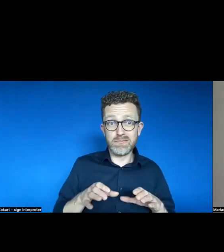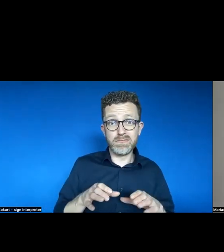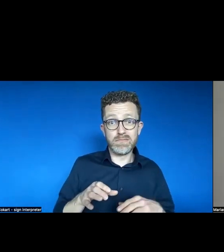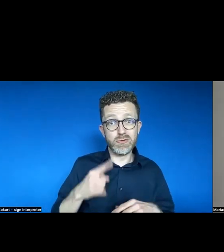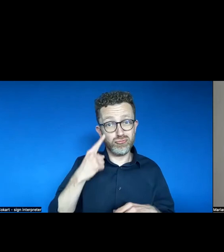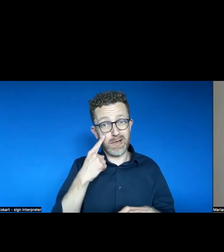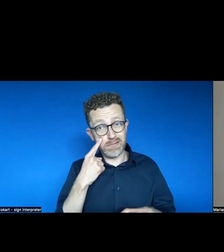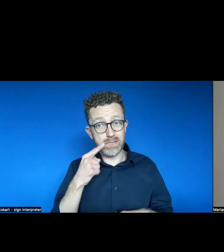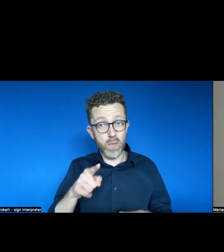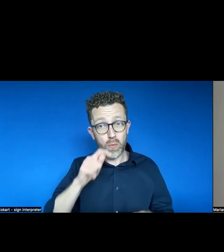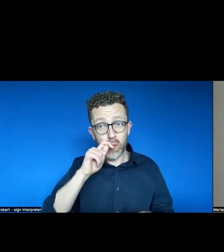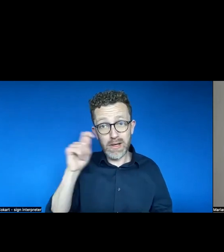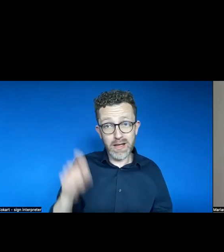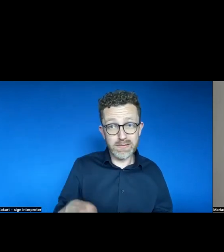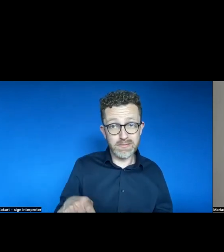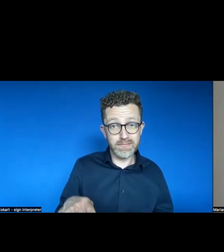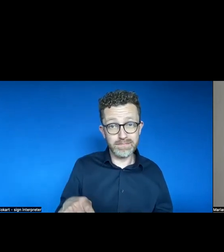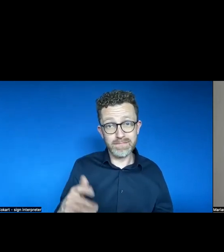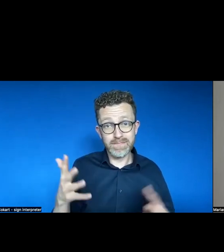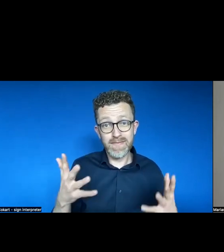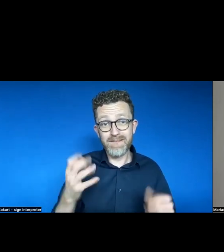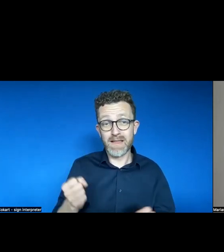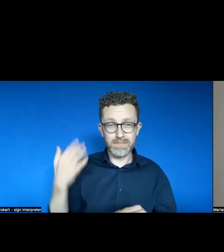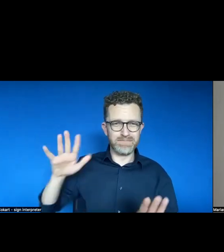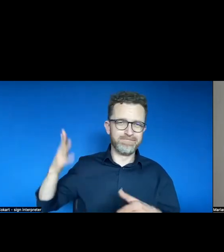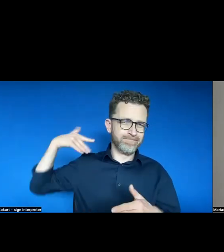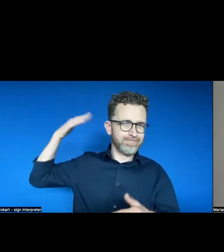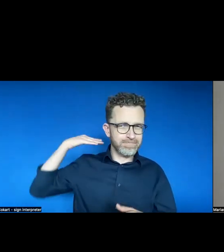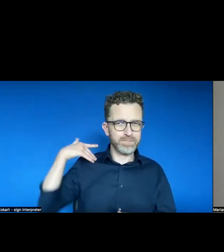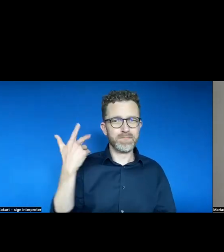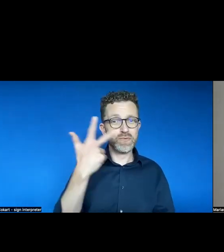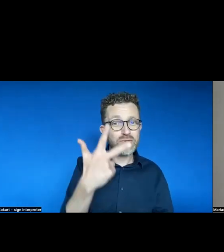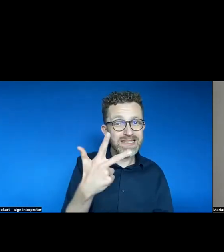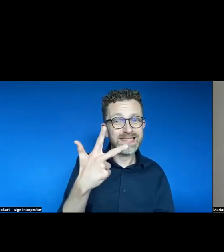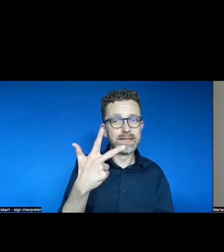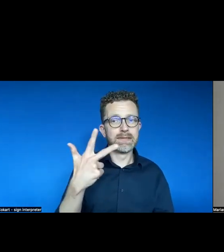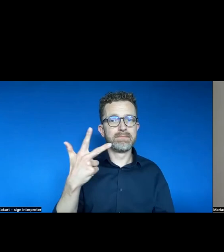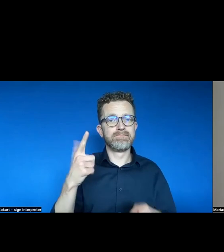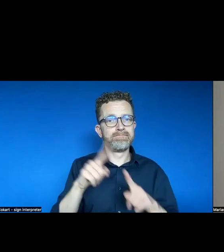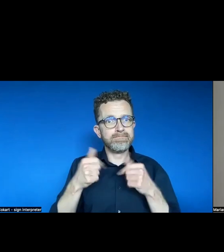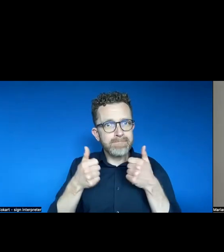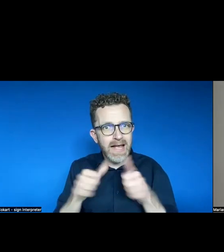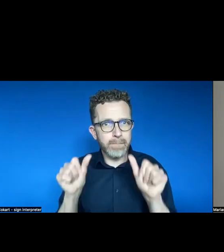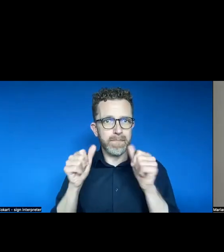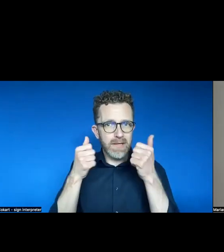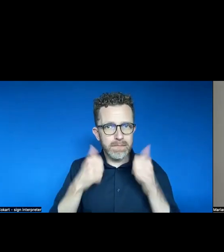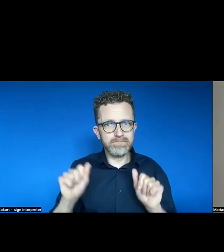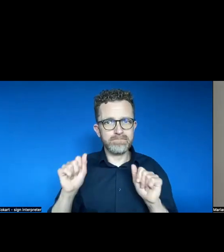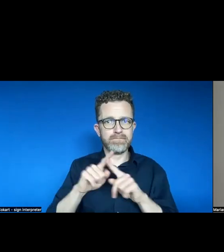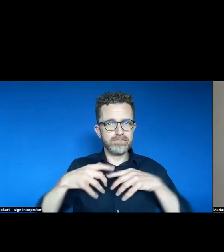attempts to start the DI, and I think that